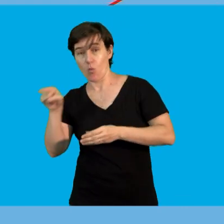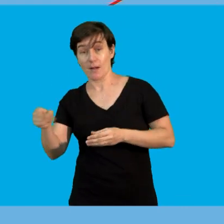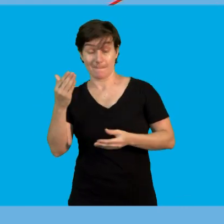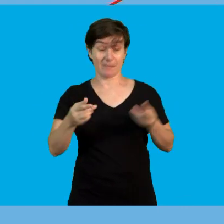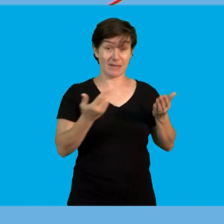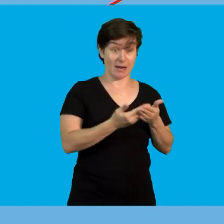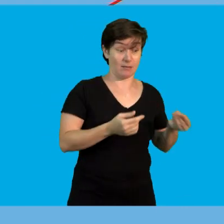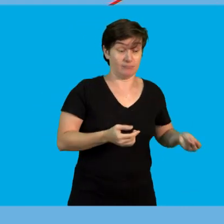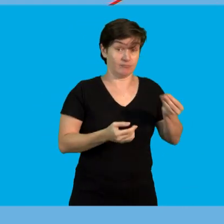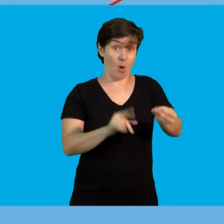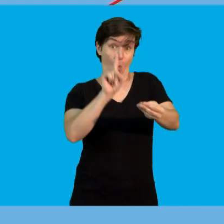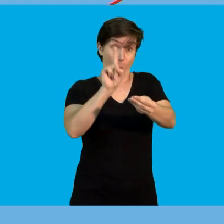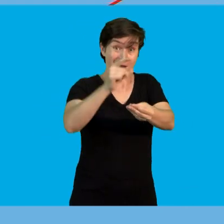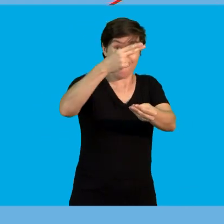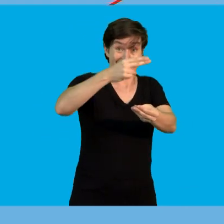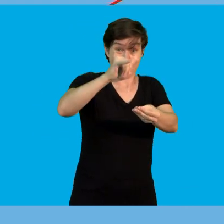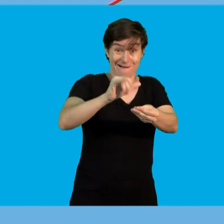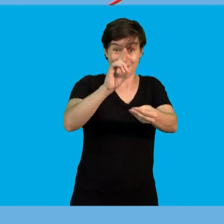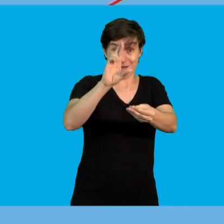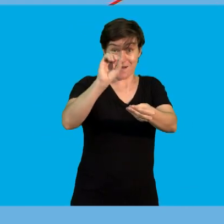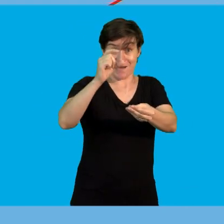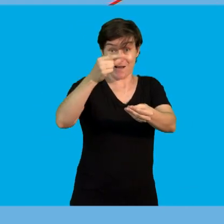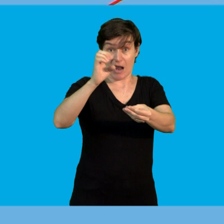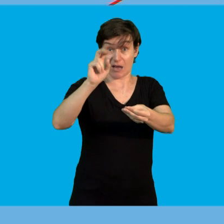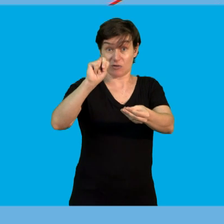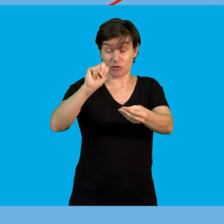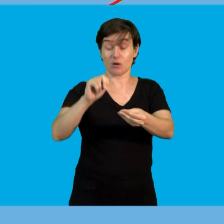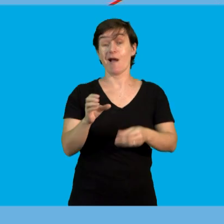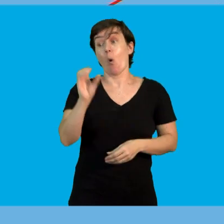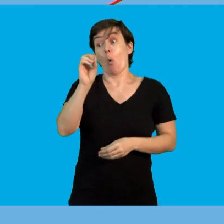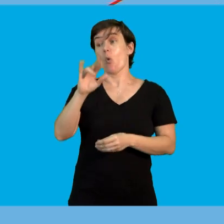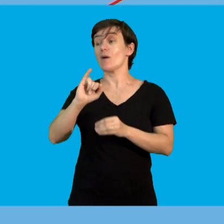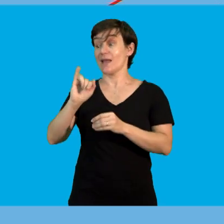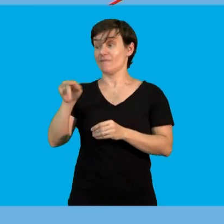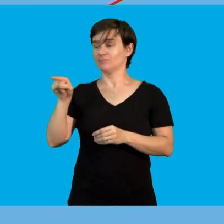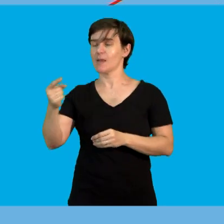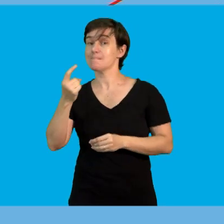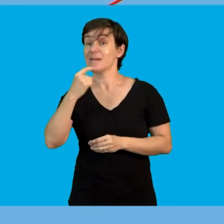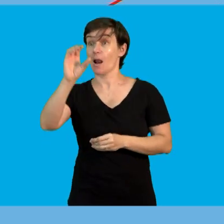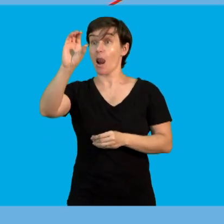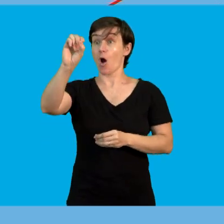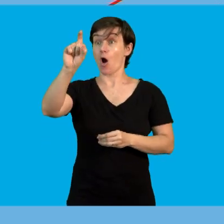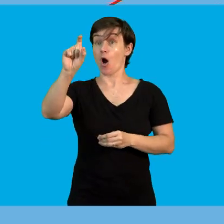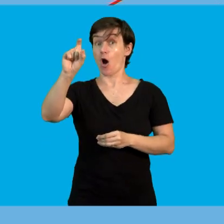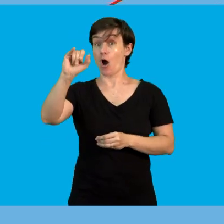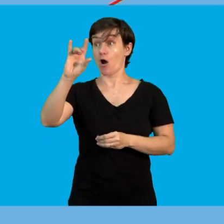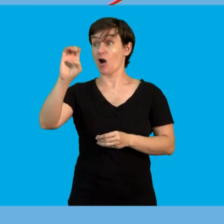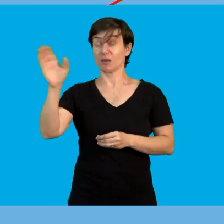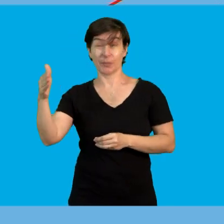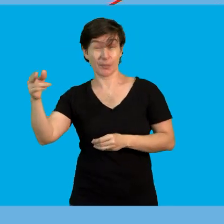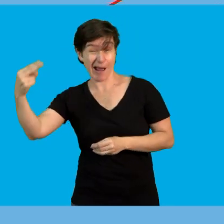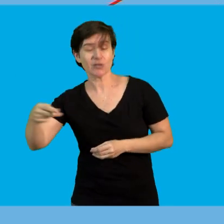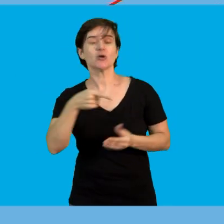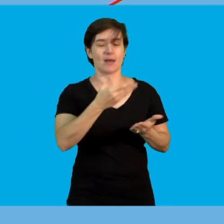either donate one hydrogen if it's reacting with a metal hydroxide. It can also donate two hydrogens if it's reacting with